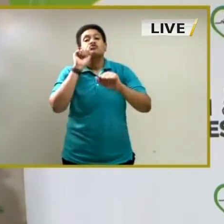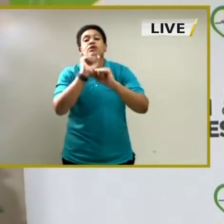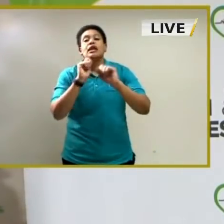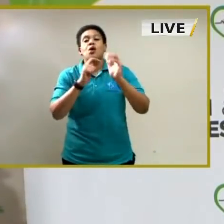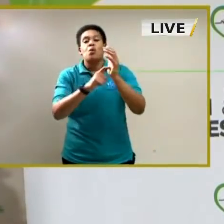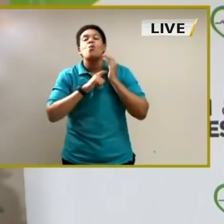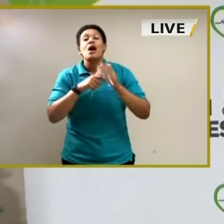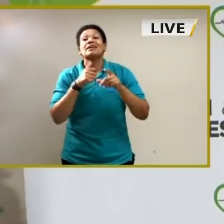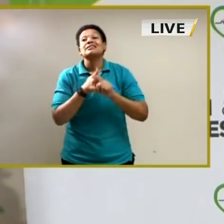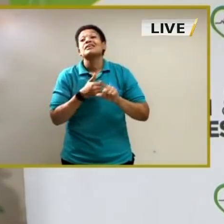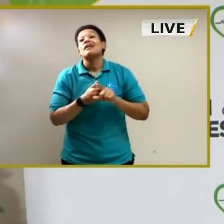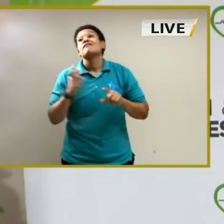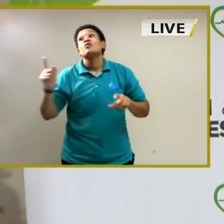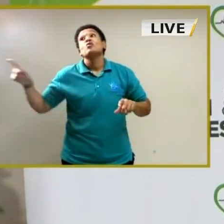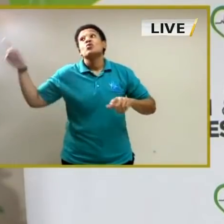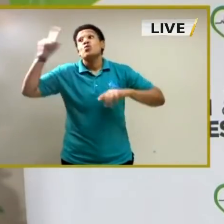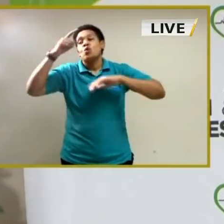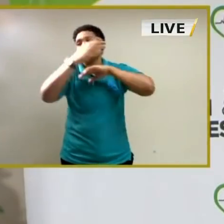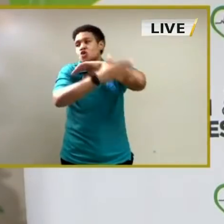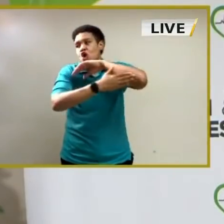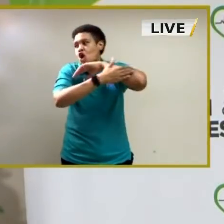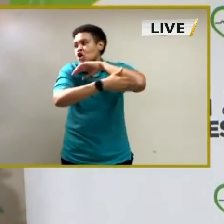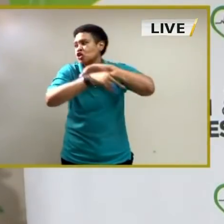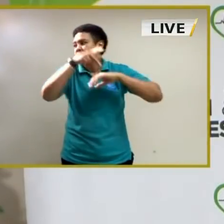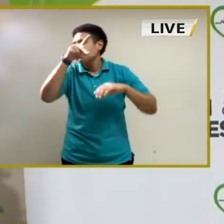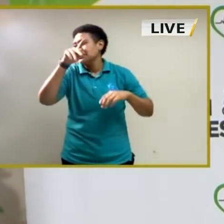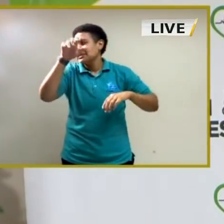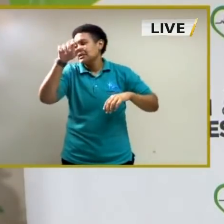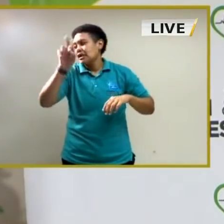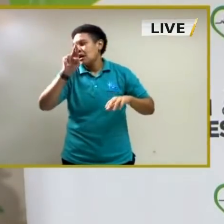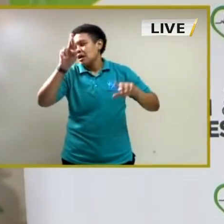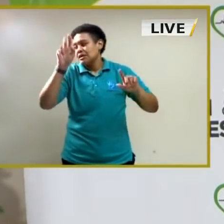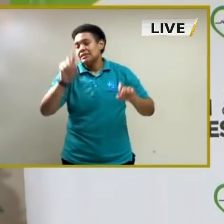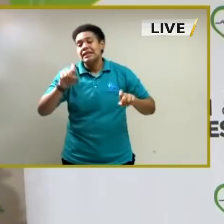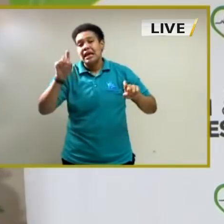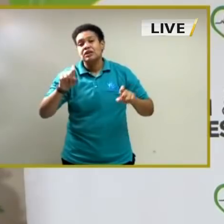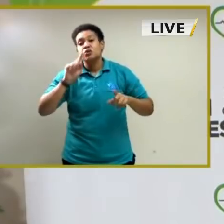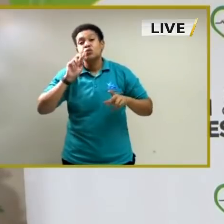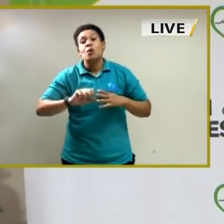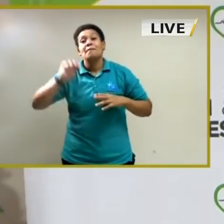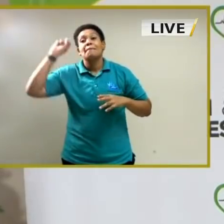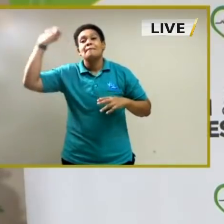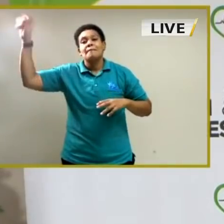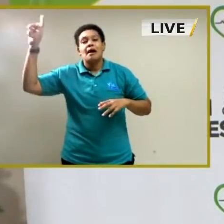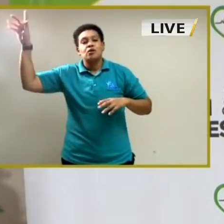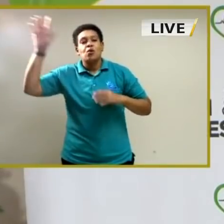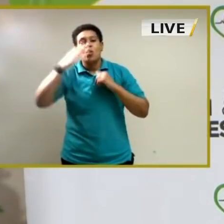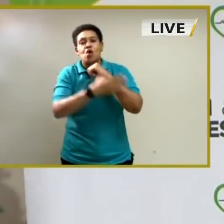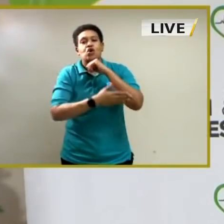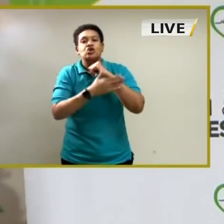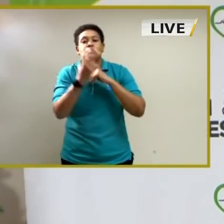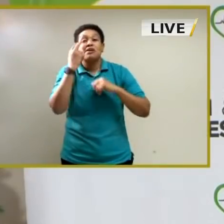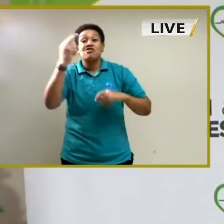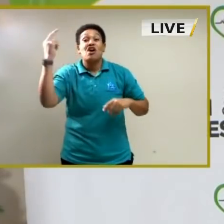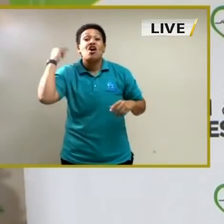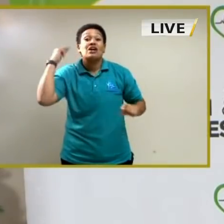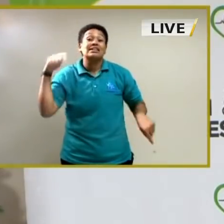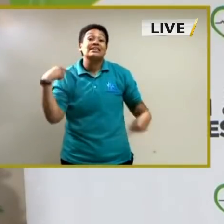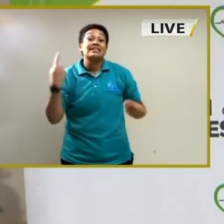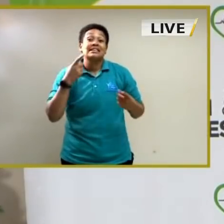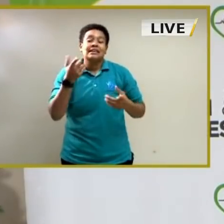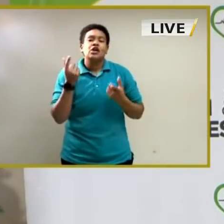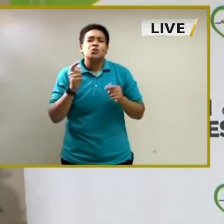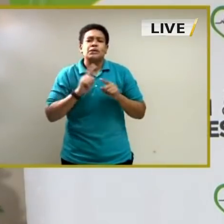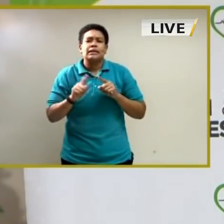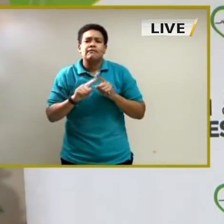by those countries a PCR test to return to those countries. You may recall that since the new variant